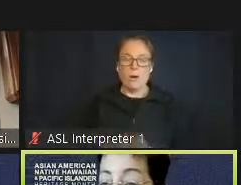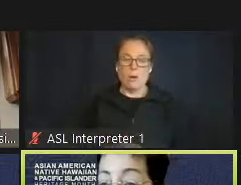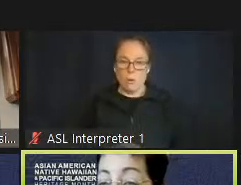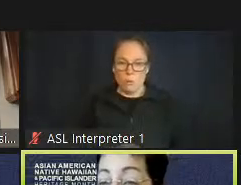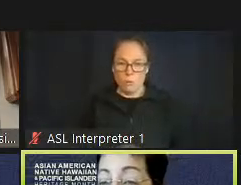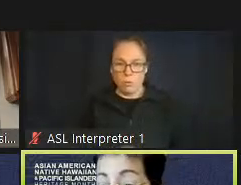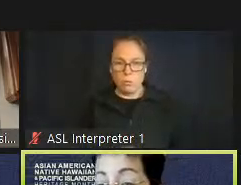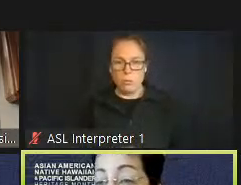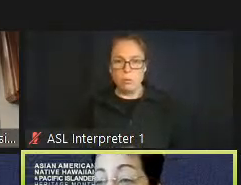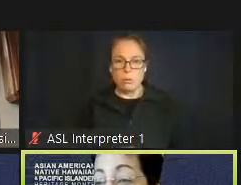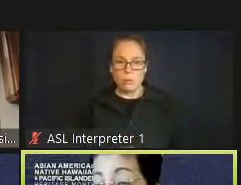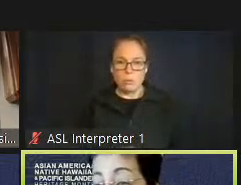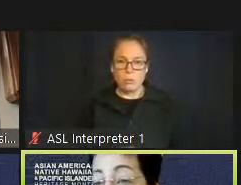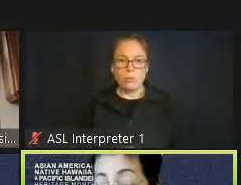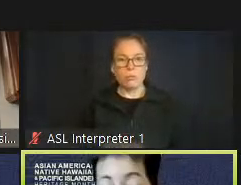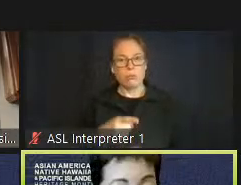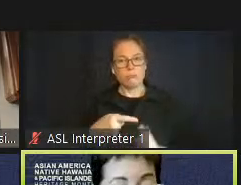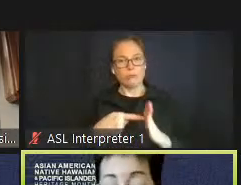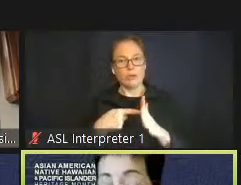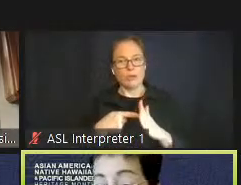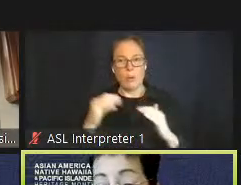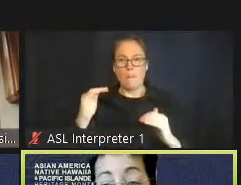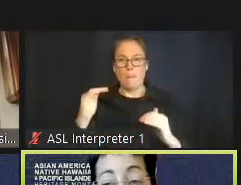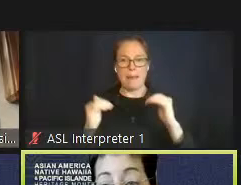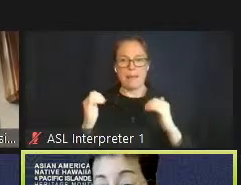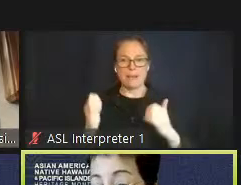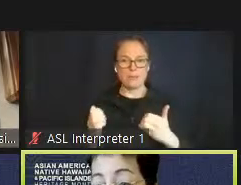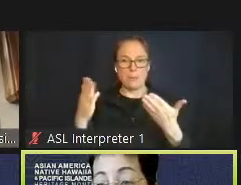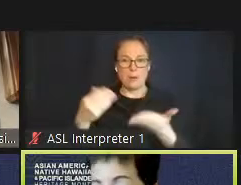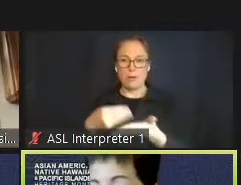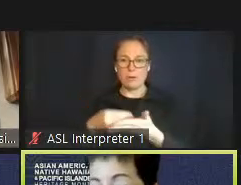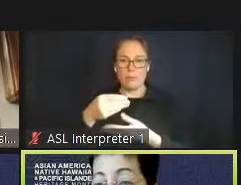to us a balanced proposed budget. I know it's